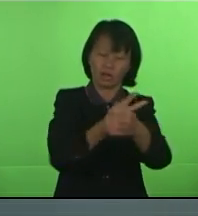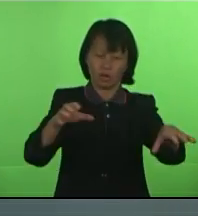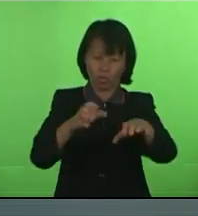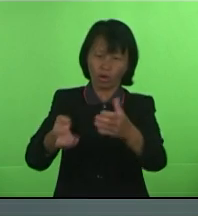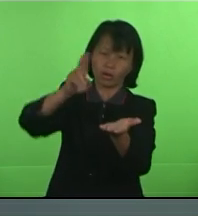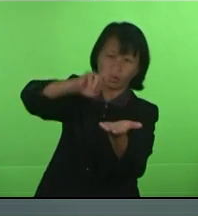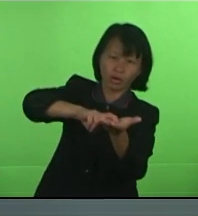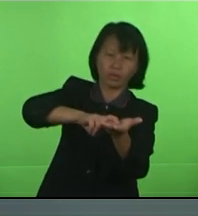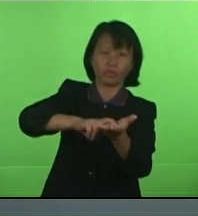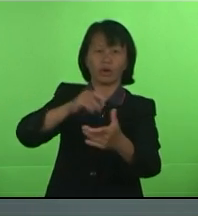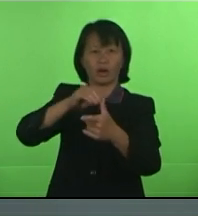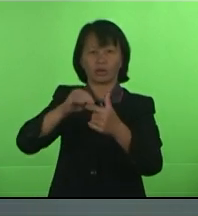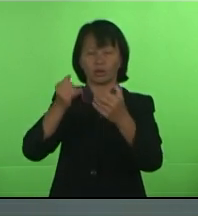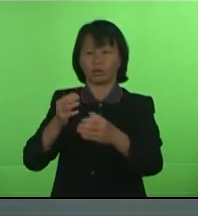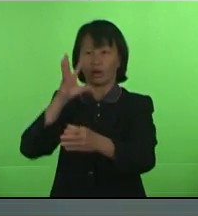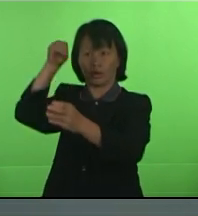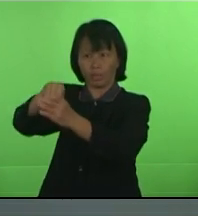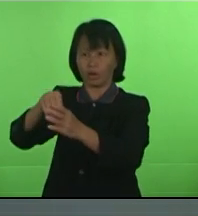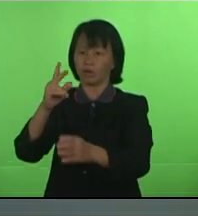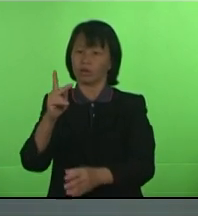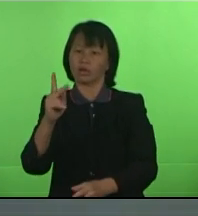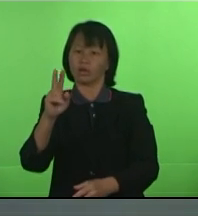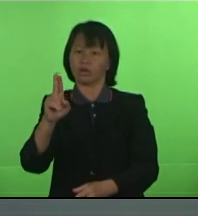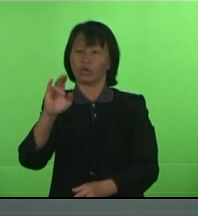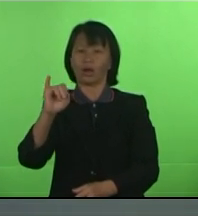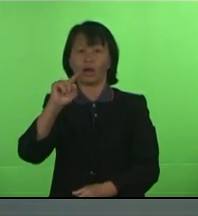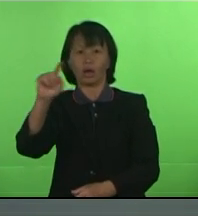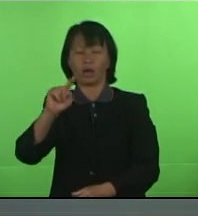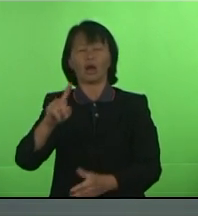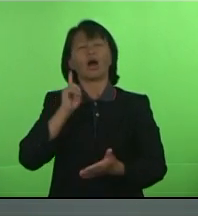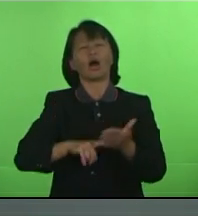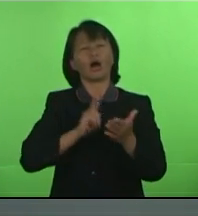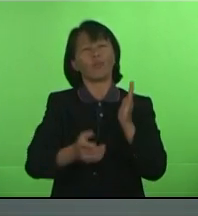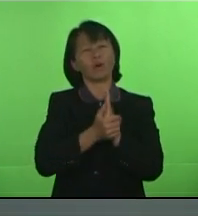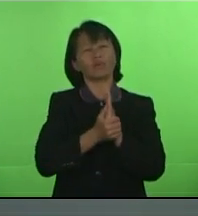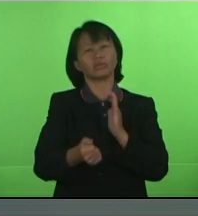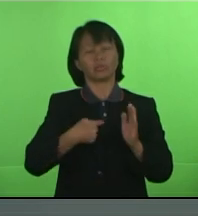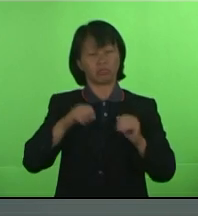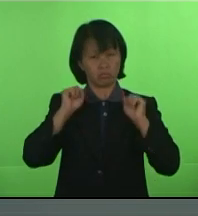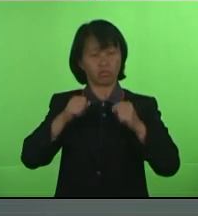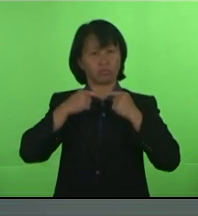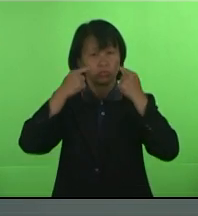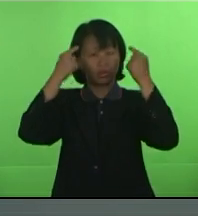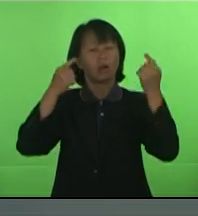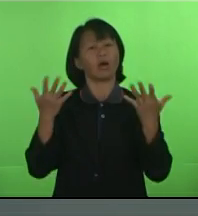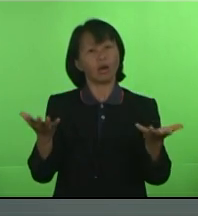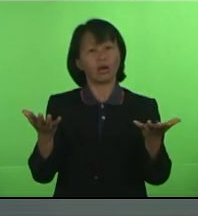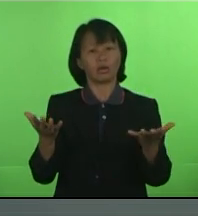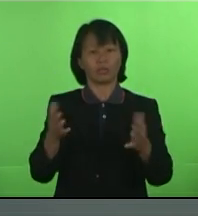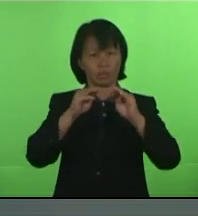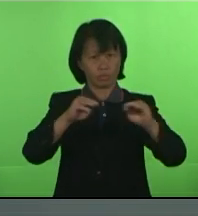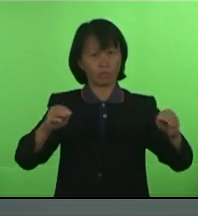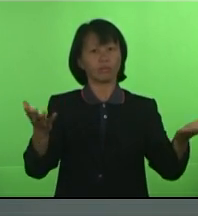or even to take part in quiz. What skills do you need to be able to become effective and successful